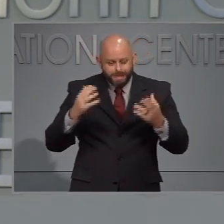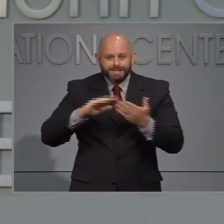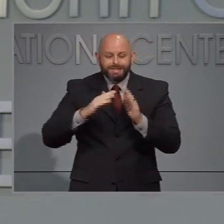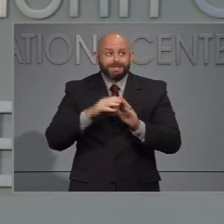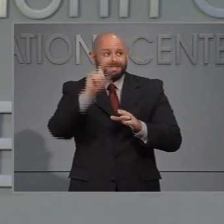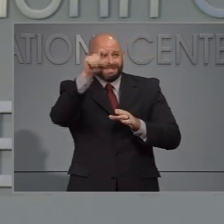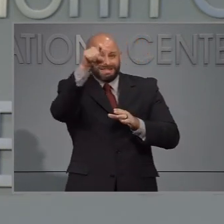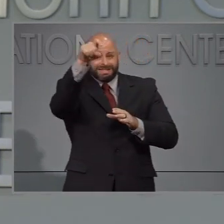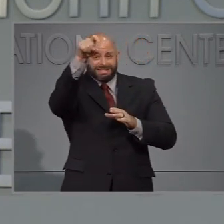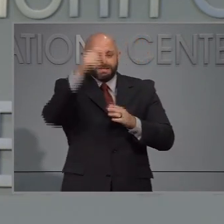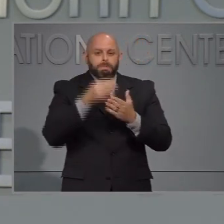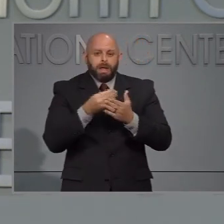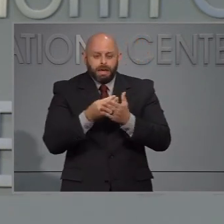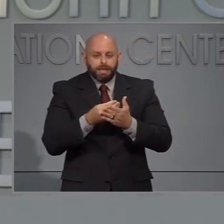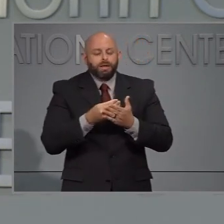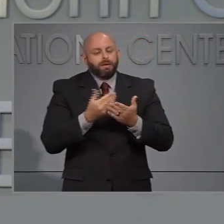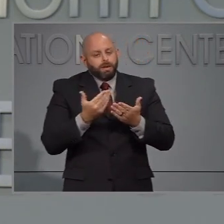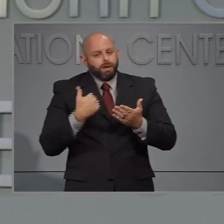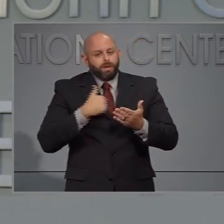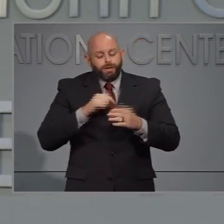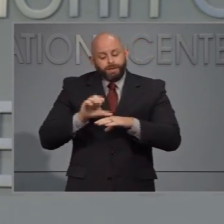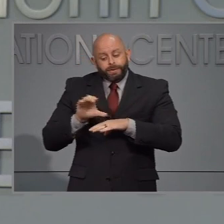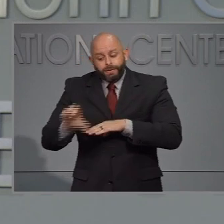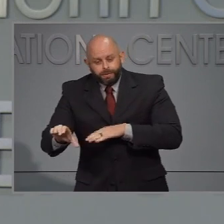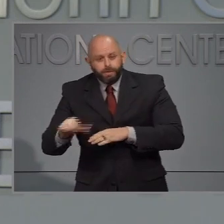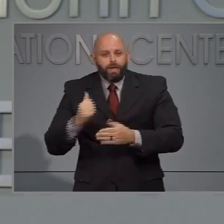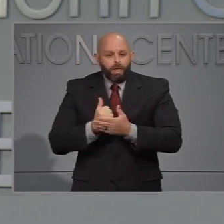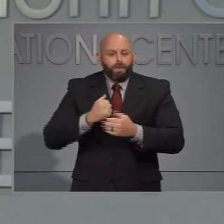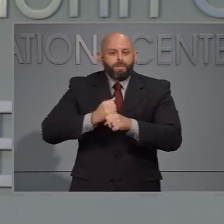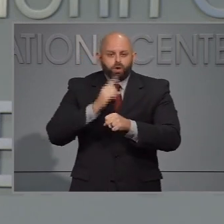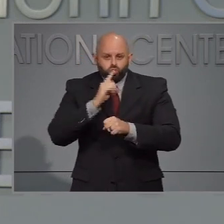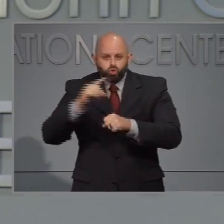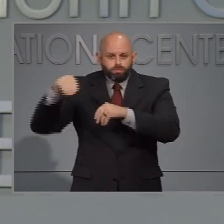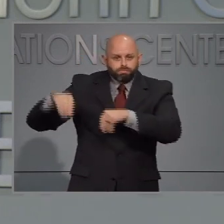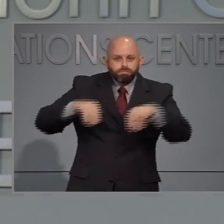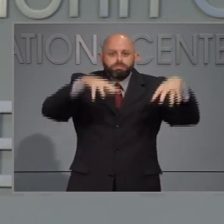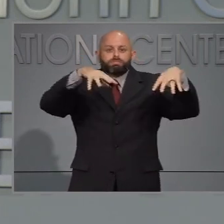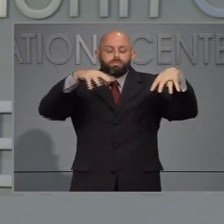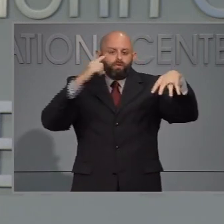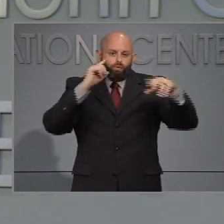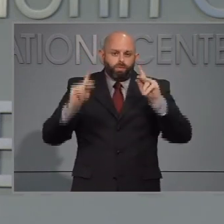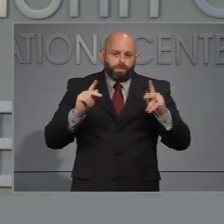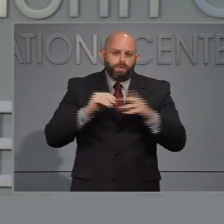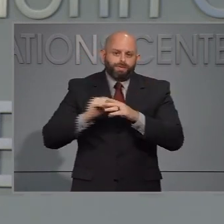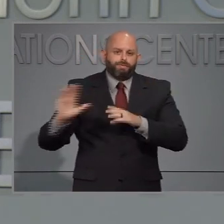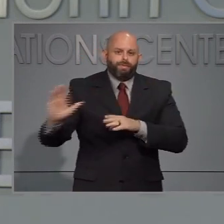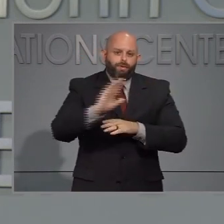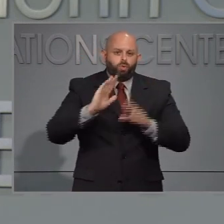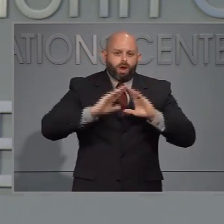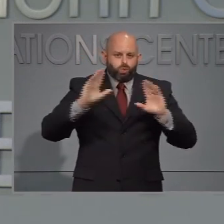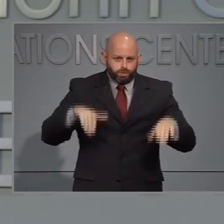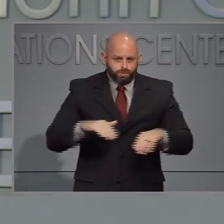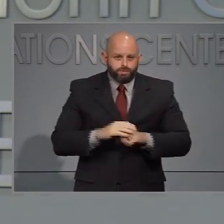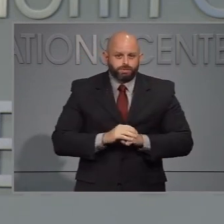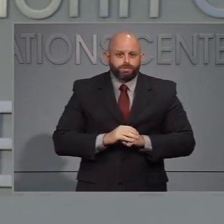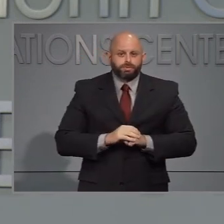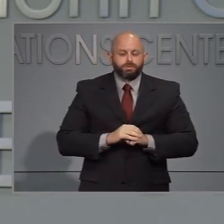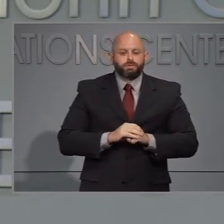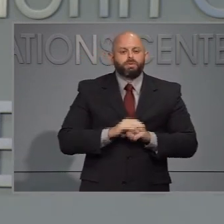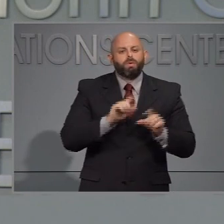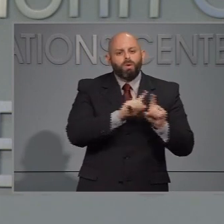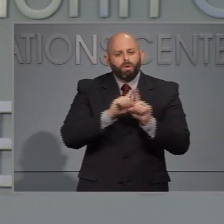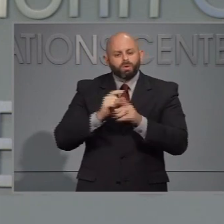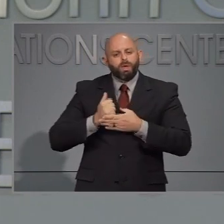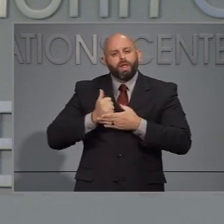try to make sure that we keep the power on for these people, but also to make sure that